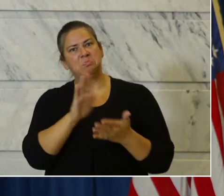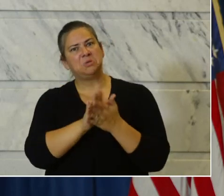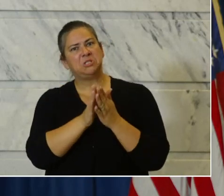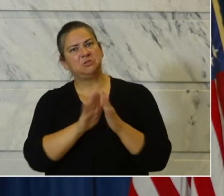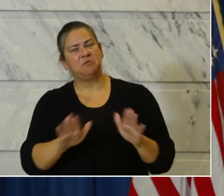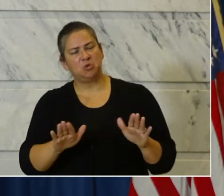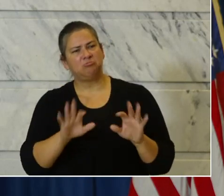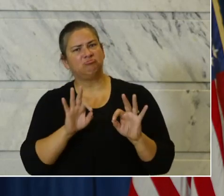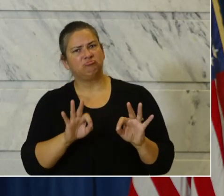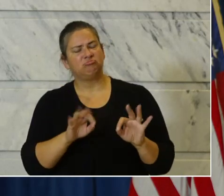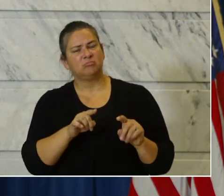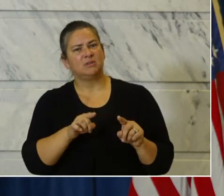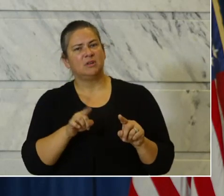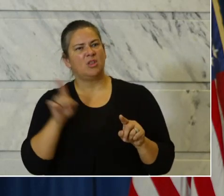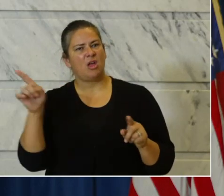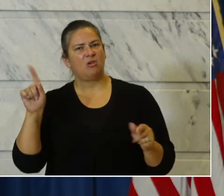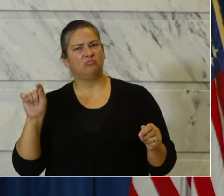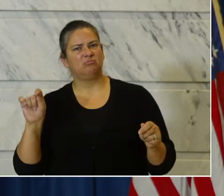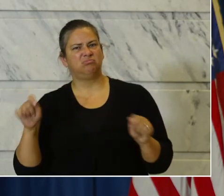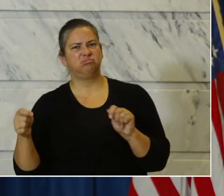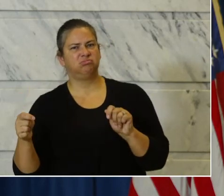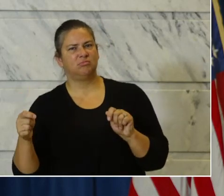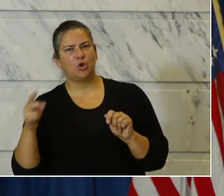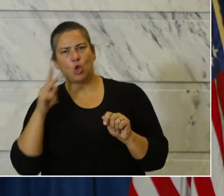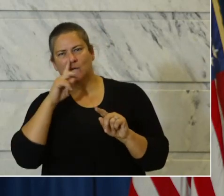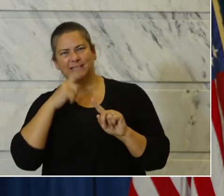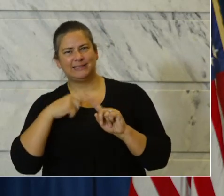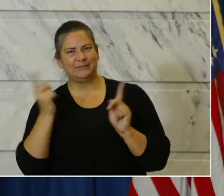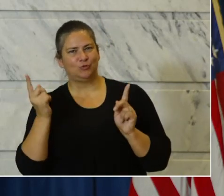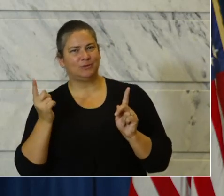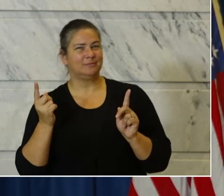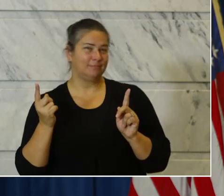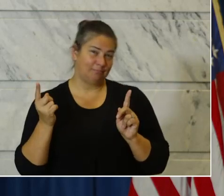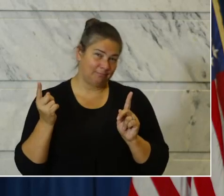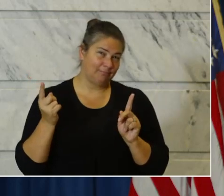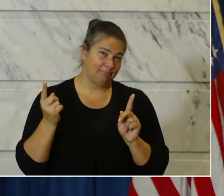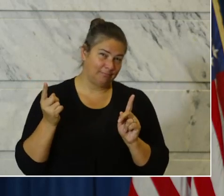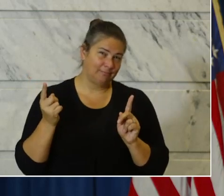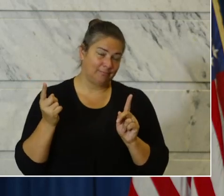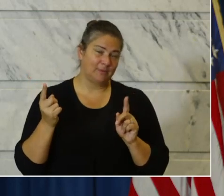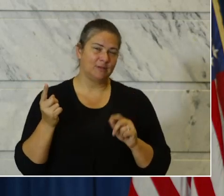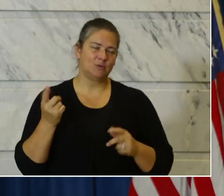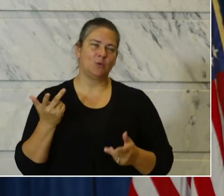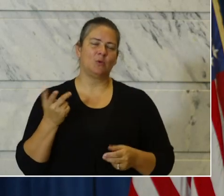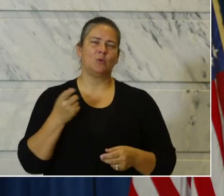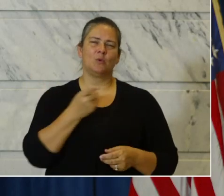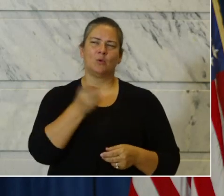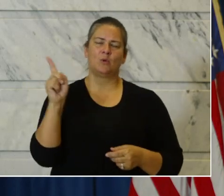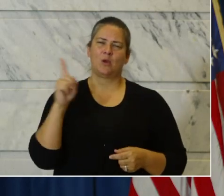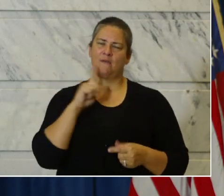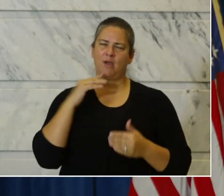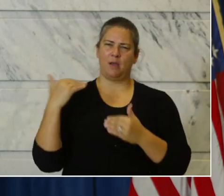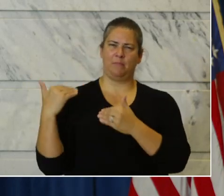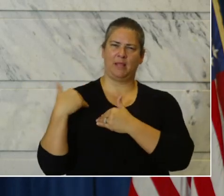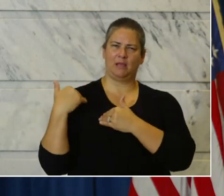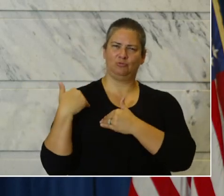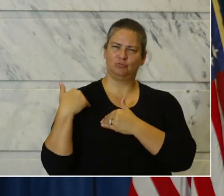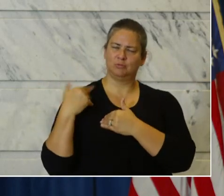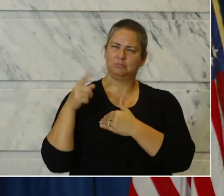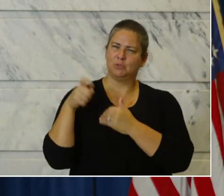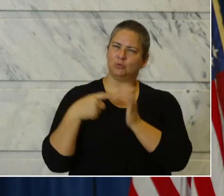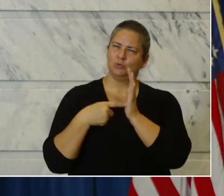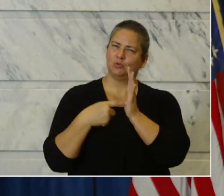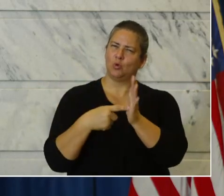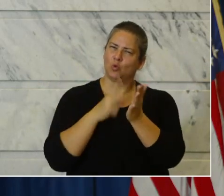peaceful and make it look different. And so I think everybody has a really important obligation to show the truth